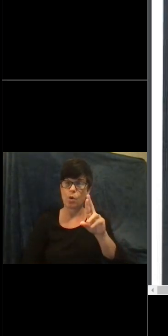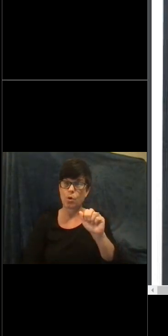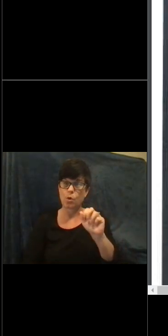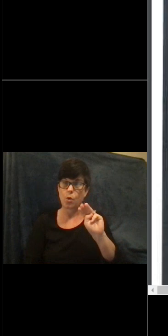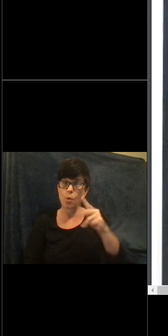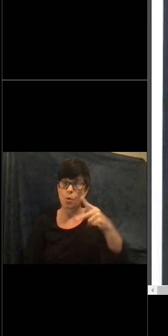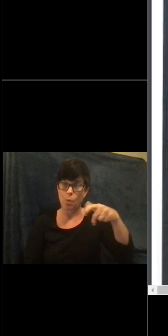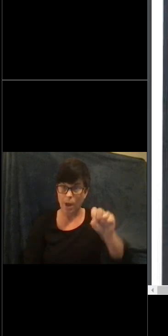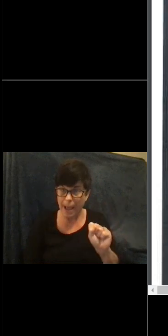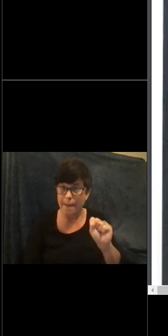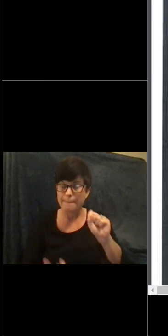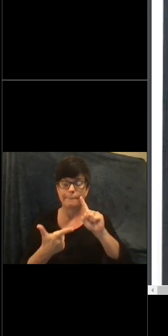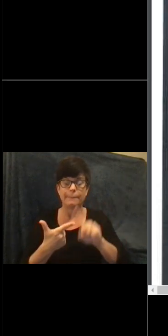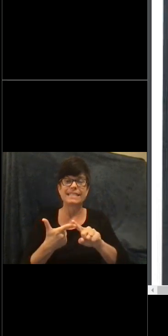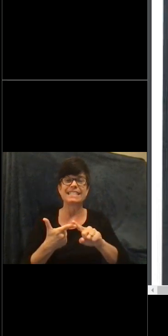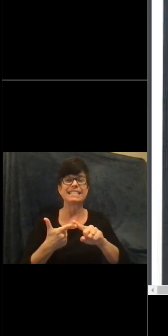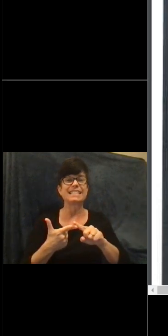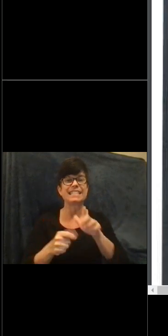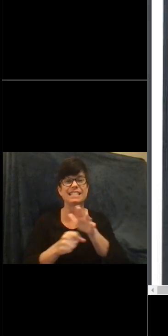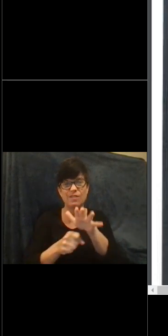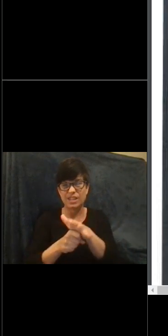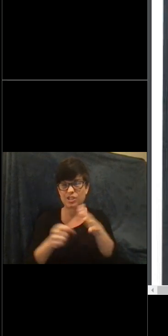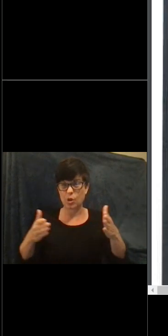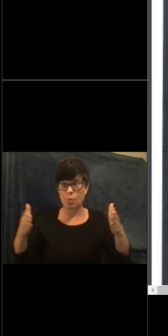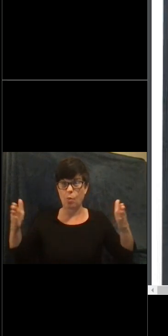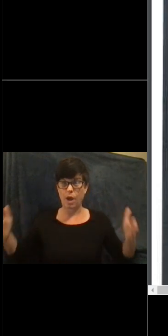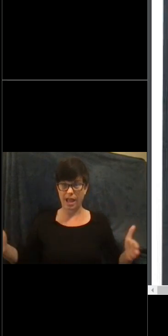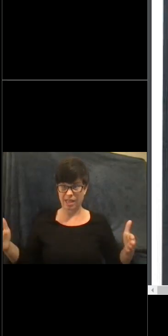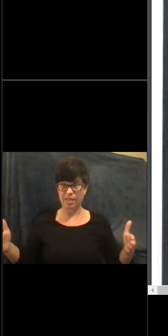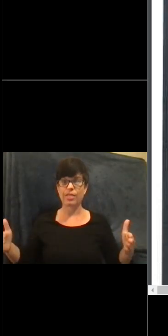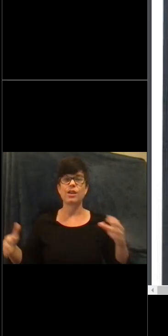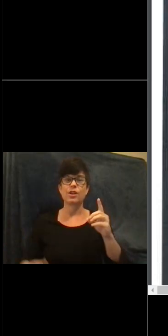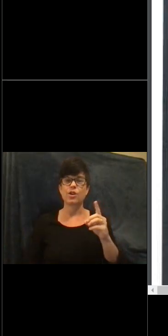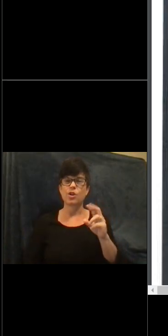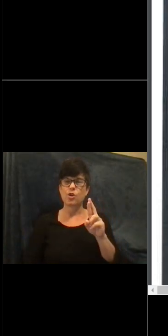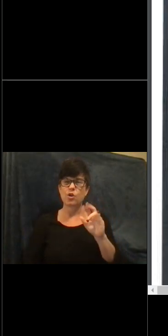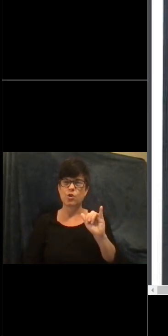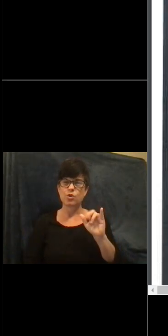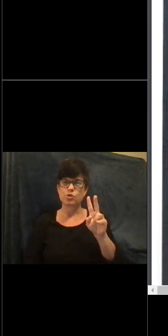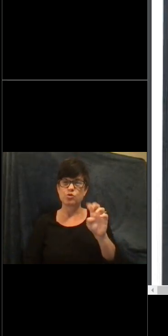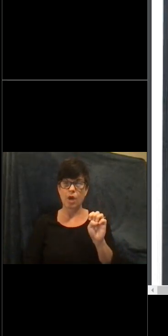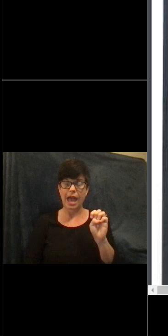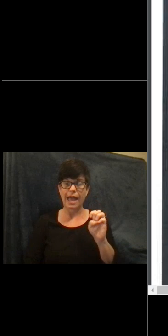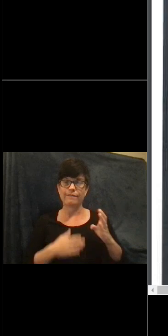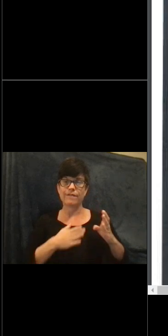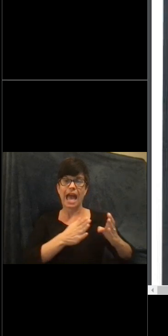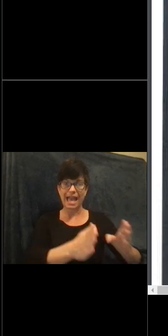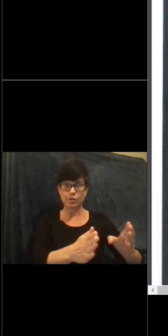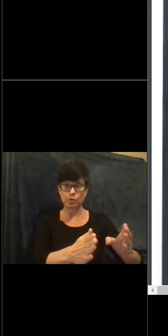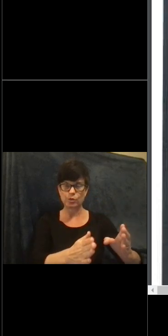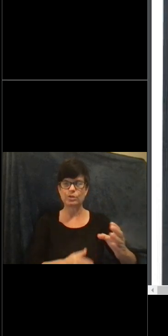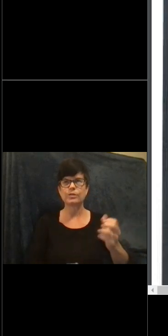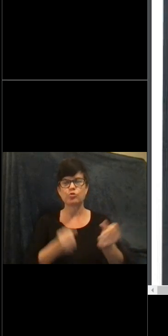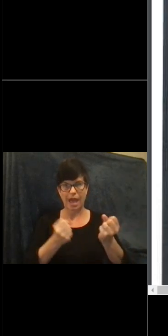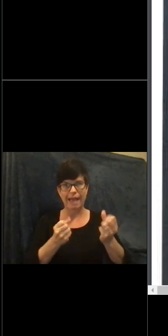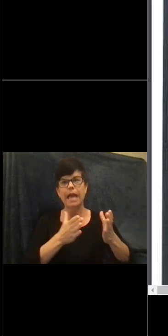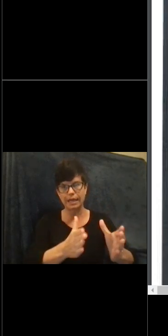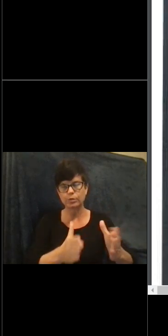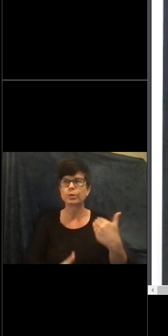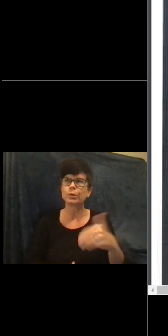aisles, and you need sufficient width in order to have drive aisles and ramps. So part of the problem with that site